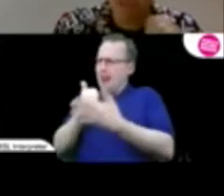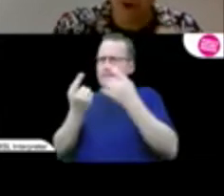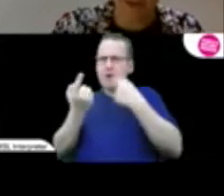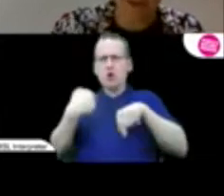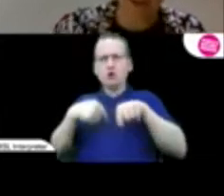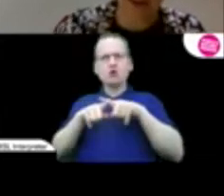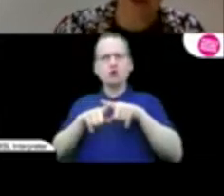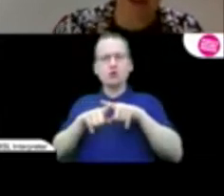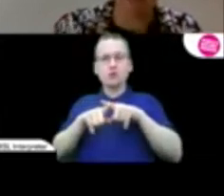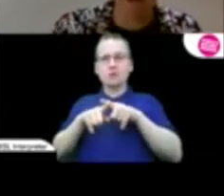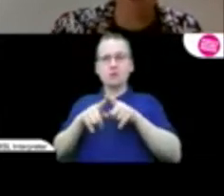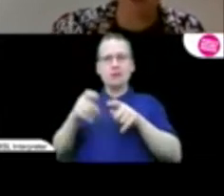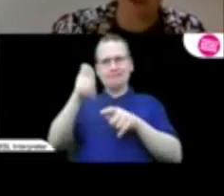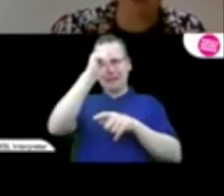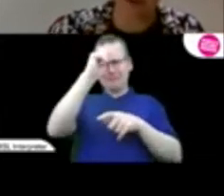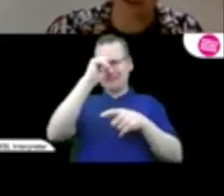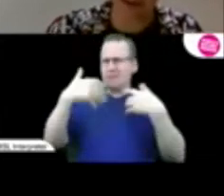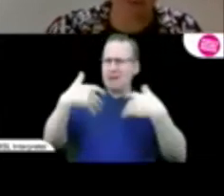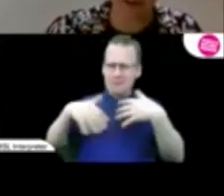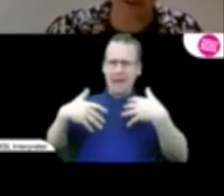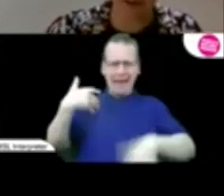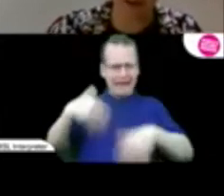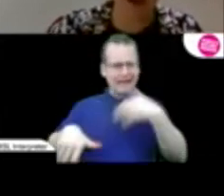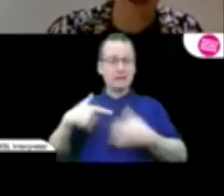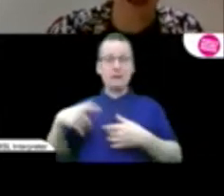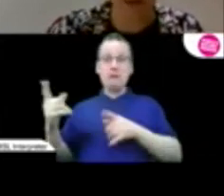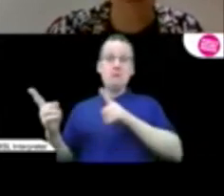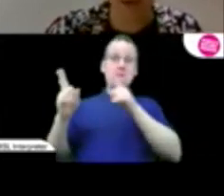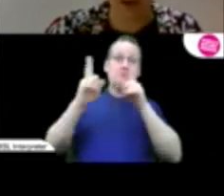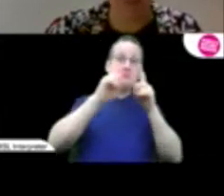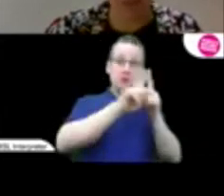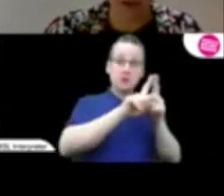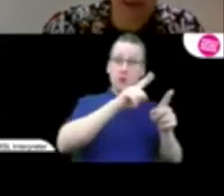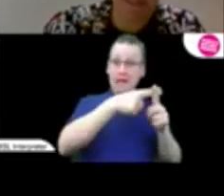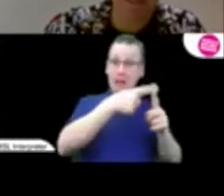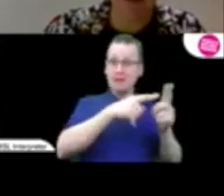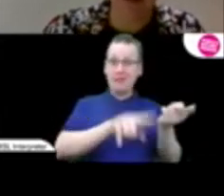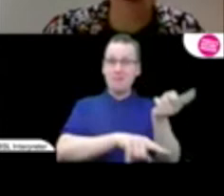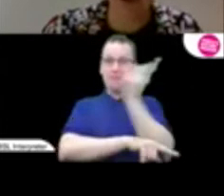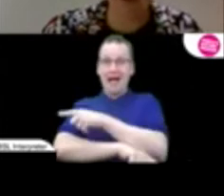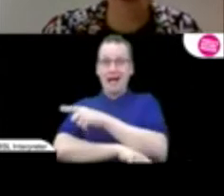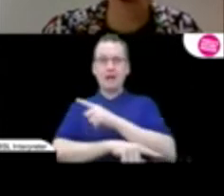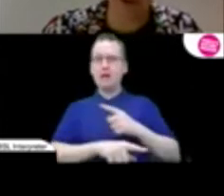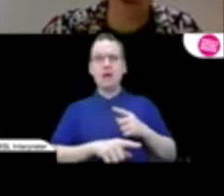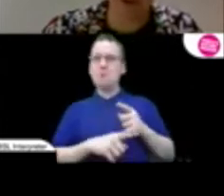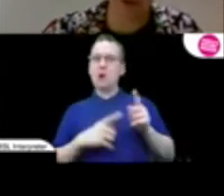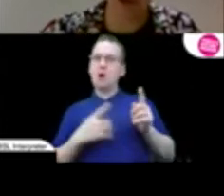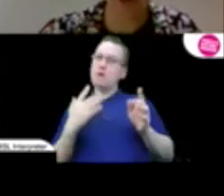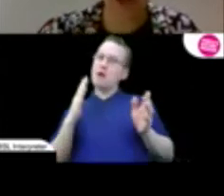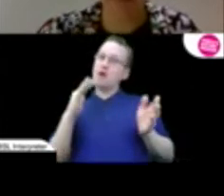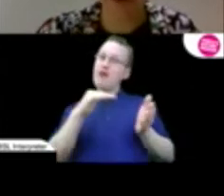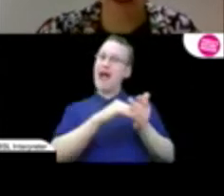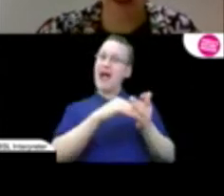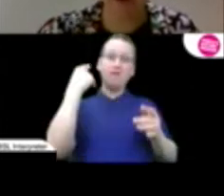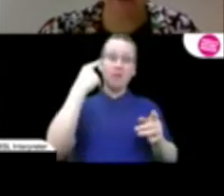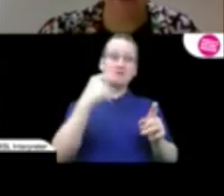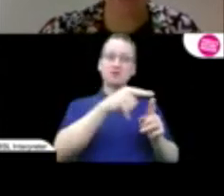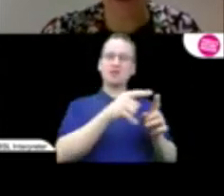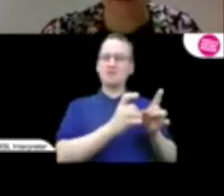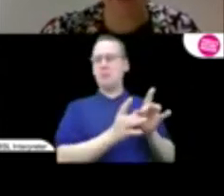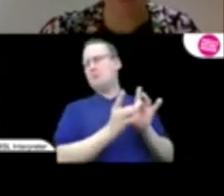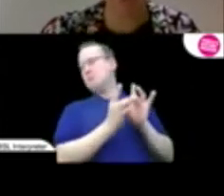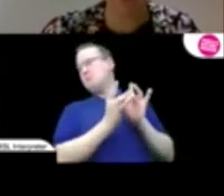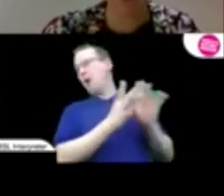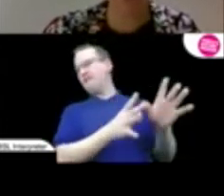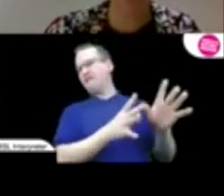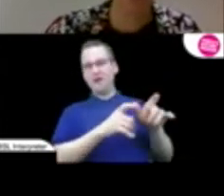He promised that he'd get her back to America safely. However, he abandoned her in London and she had been here for